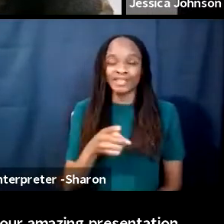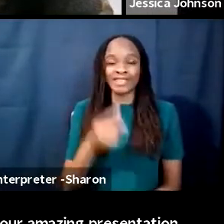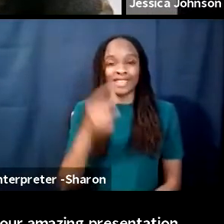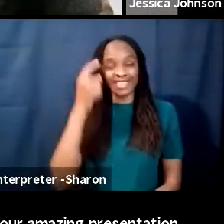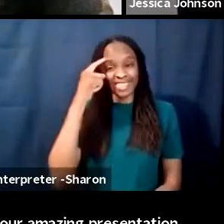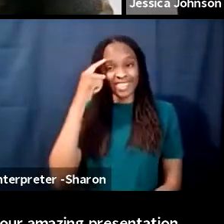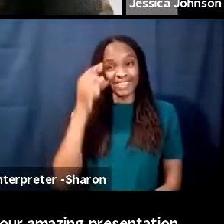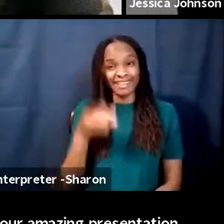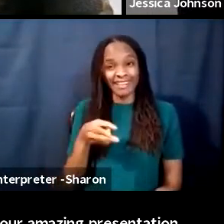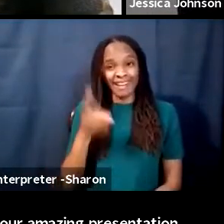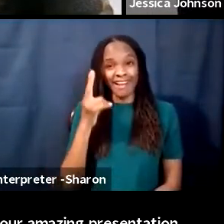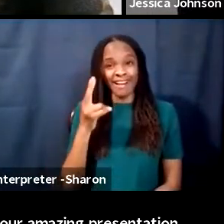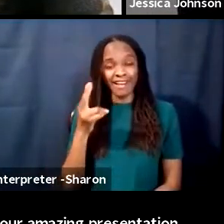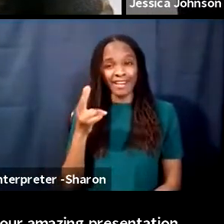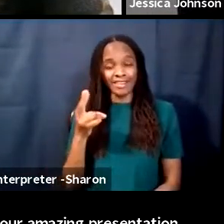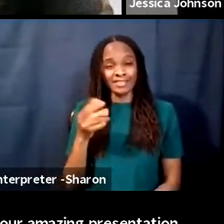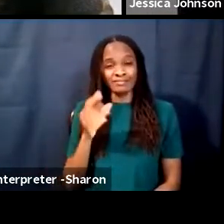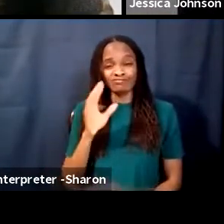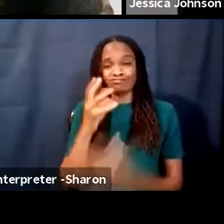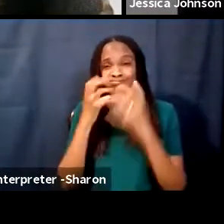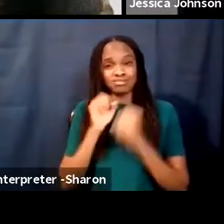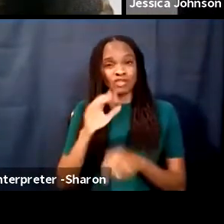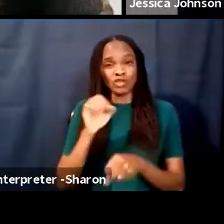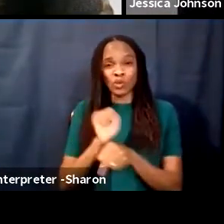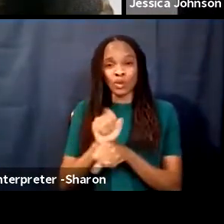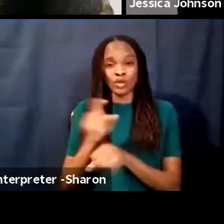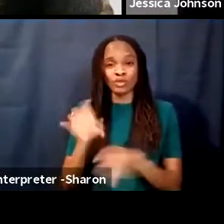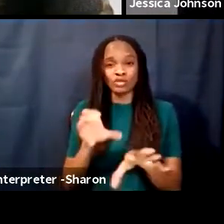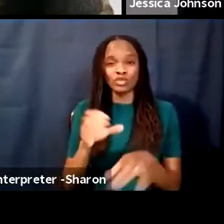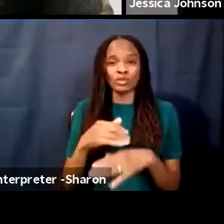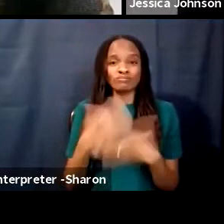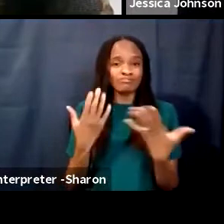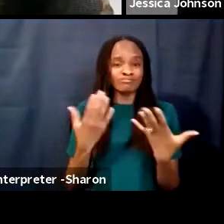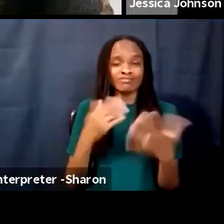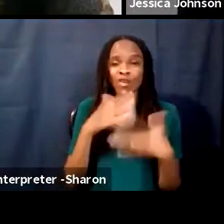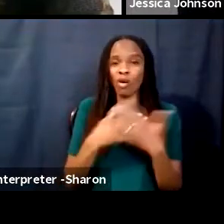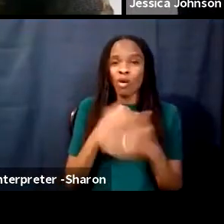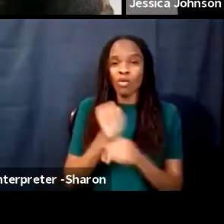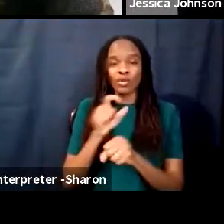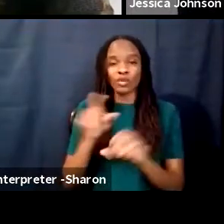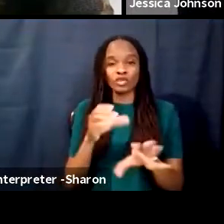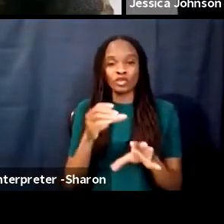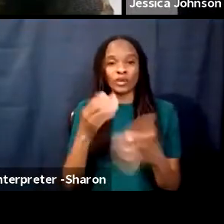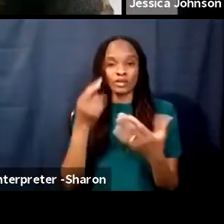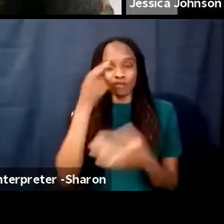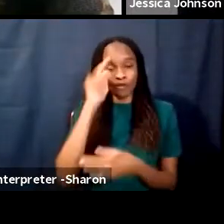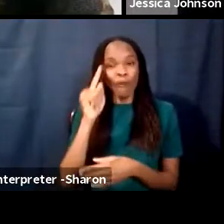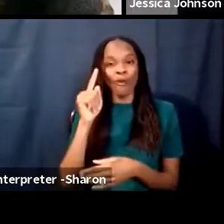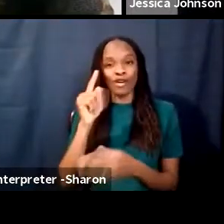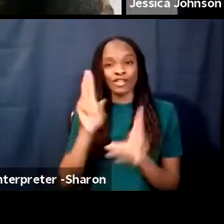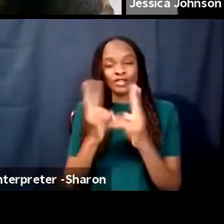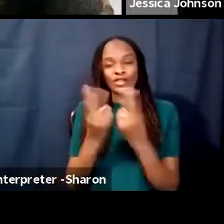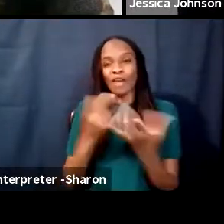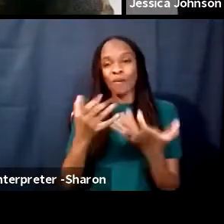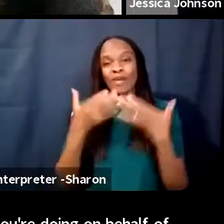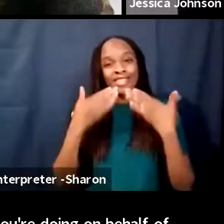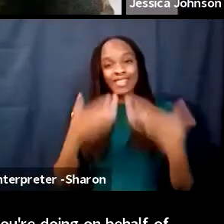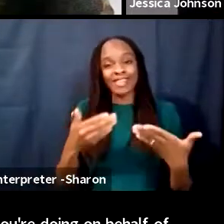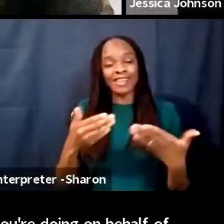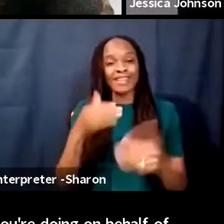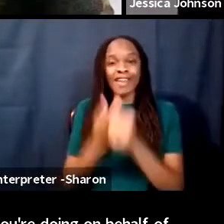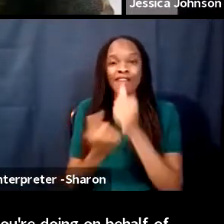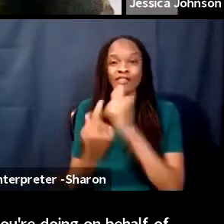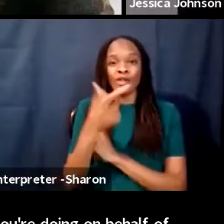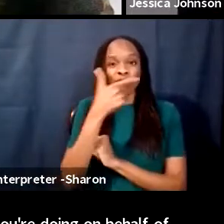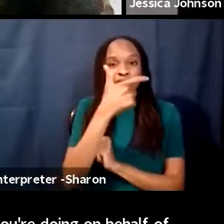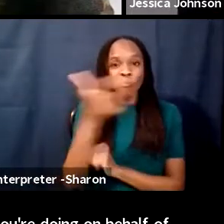highly of the work that's being done here and all the work you guys are doing on behalf of the union. I want to thank everybody who has been tuning in each